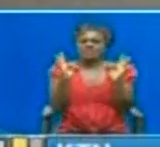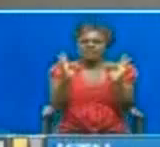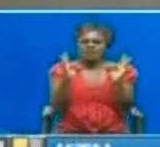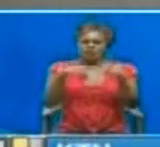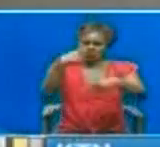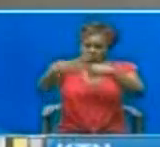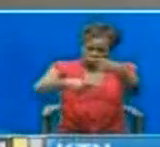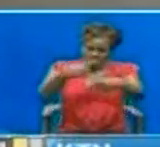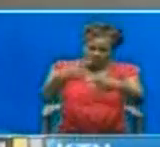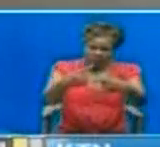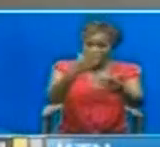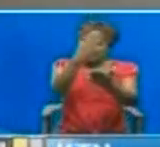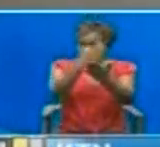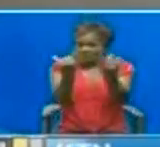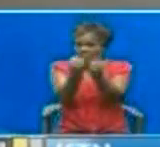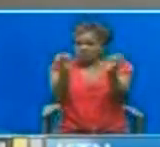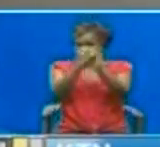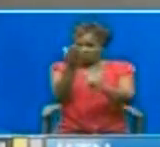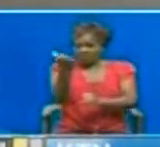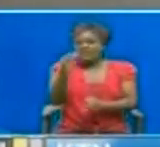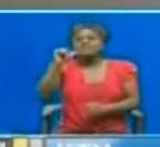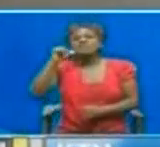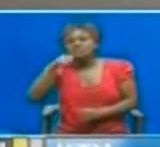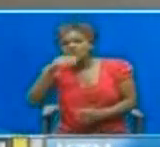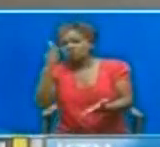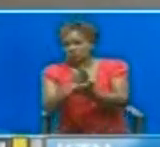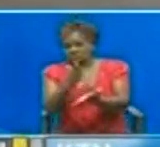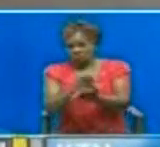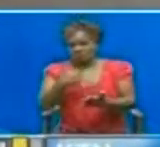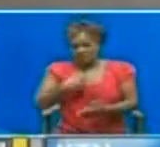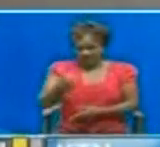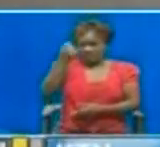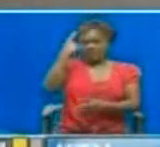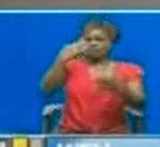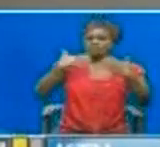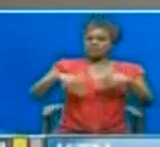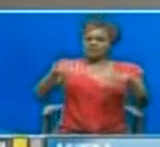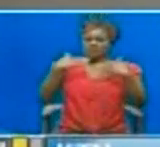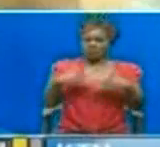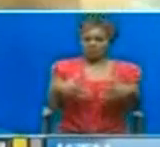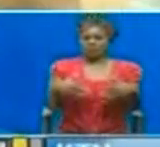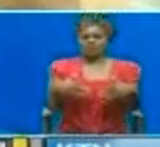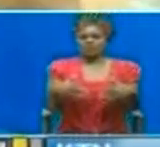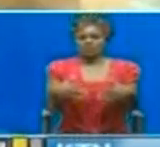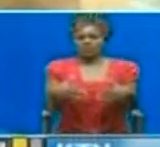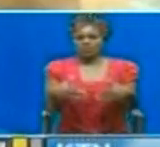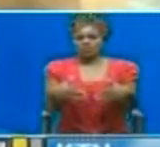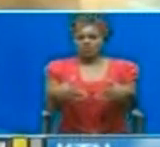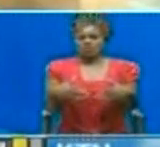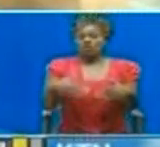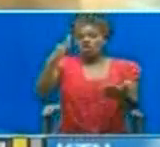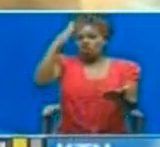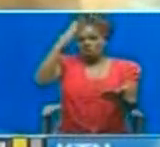to prosper. Some of these institutions are new. So in a way, I understand when people are not very